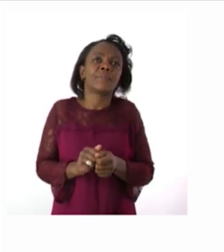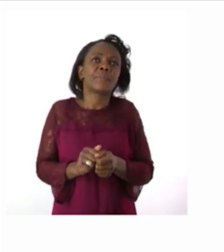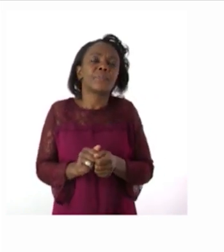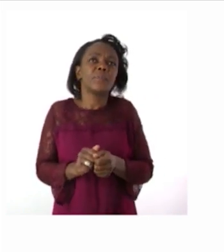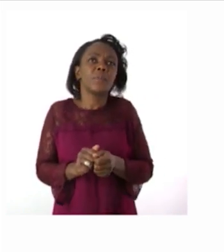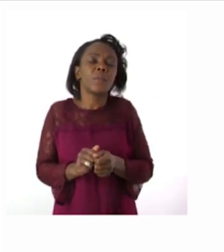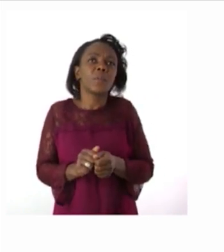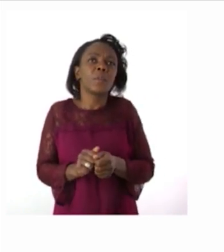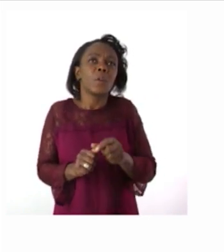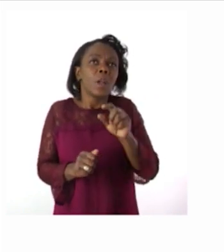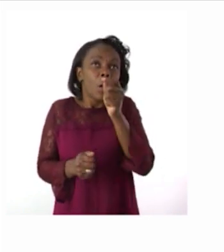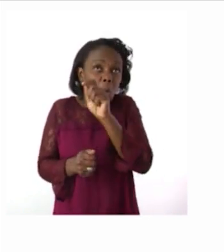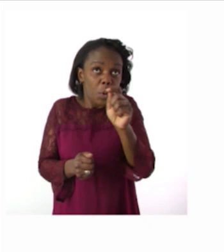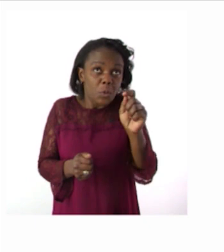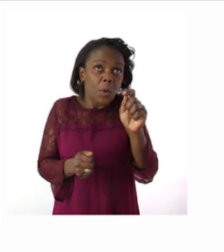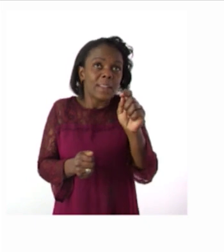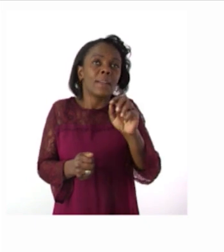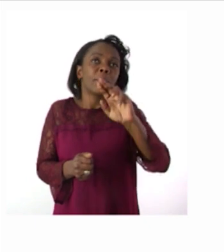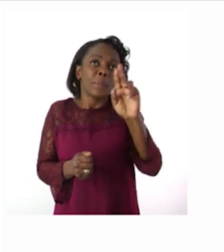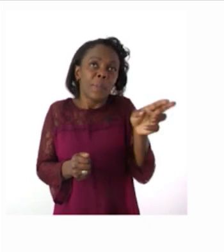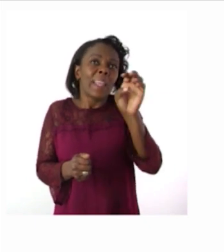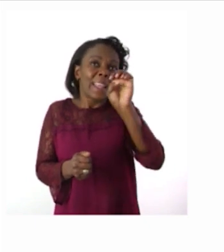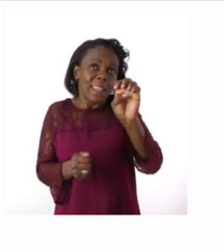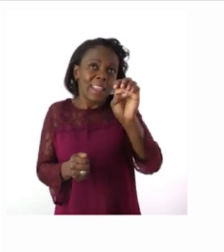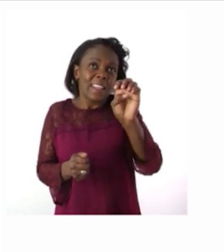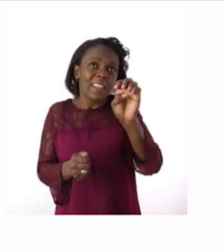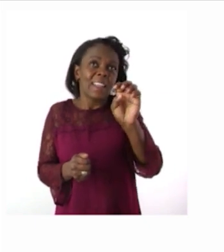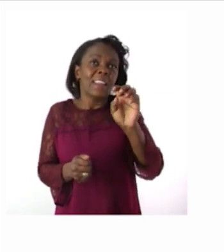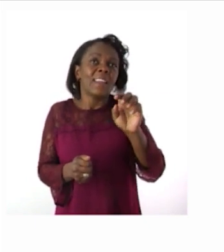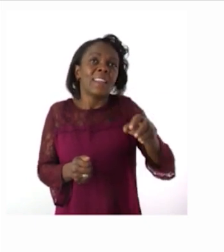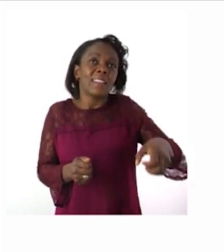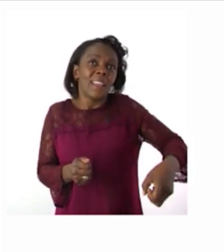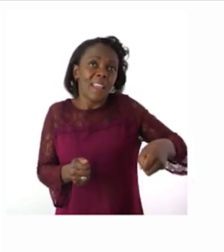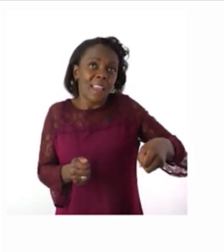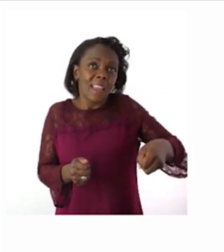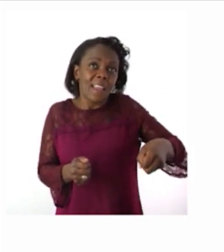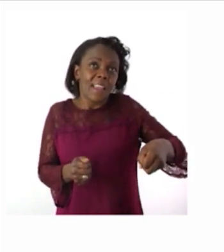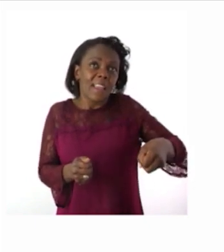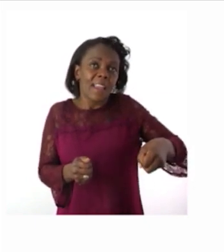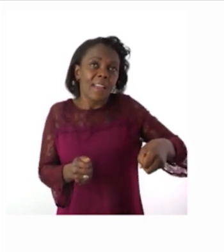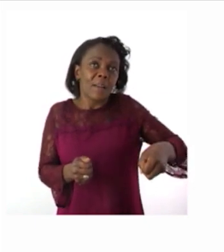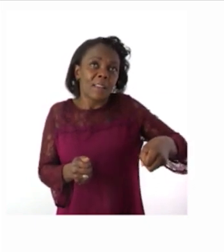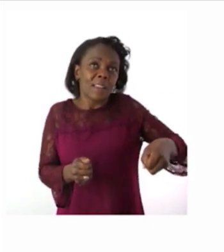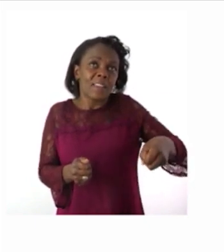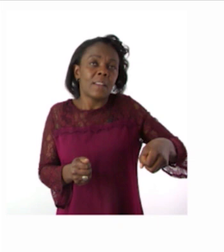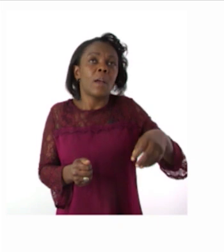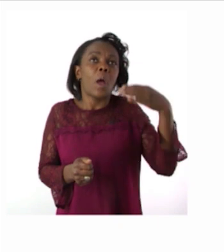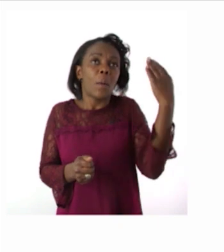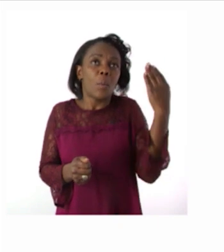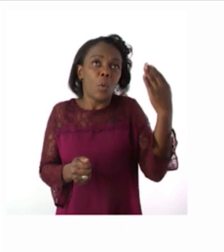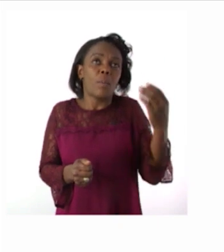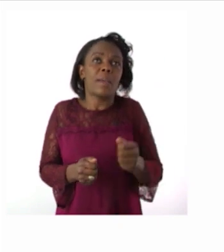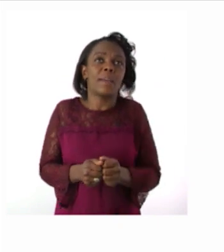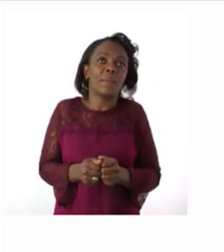is a mail carrier. That is a sentence on its own. And the second one, under John carries a blue